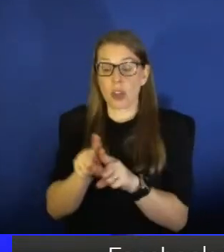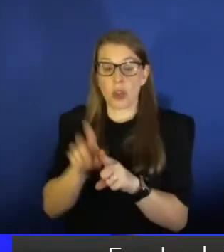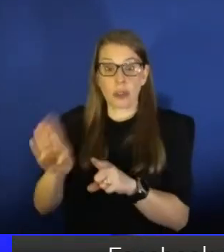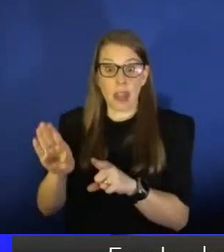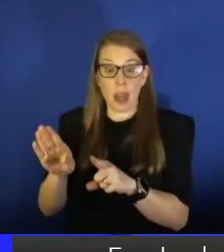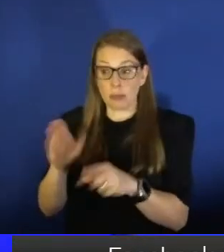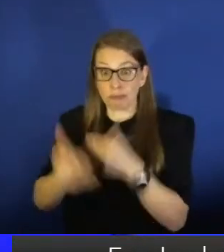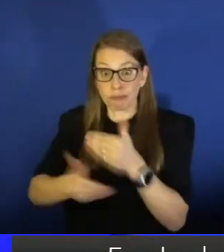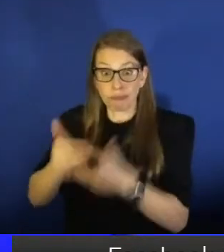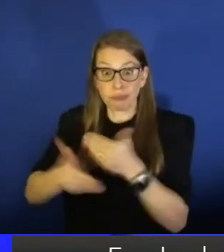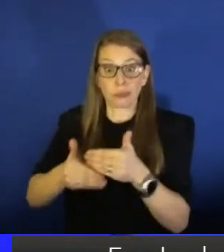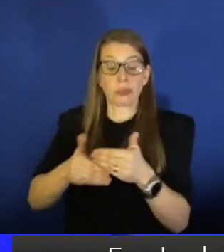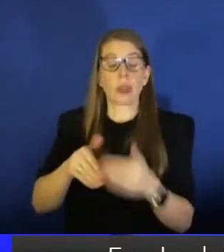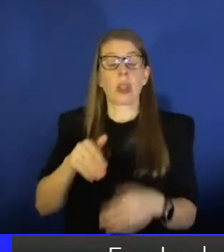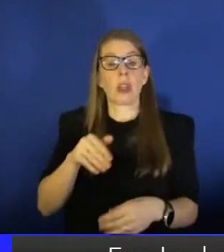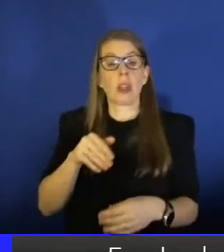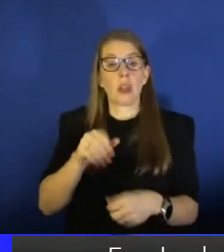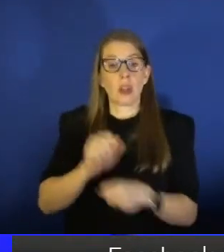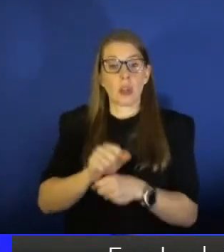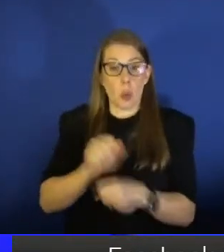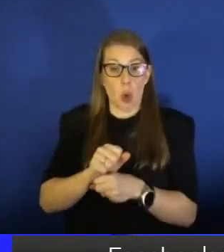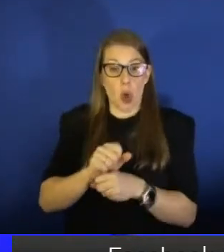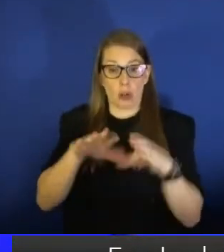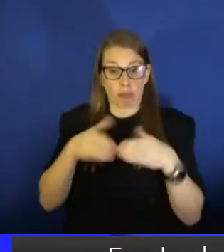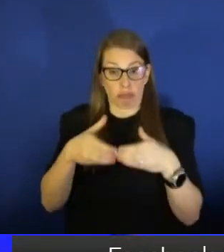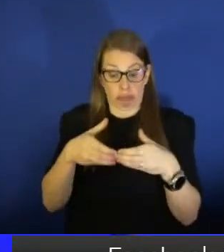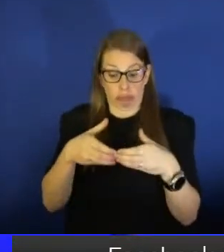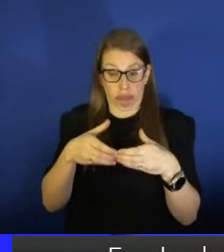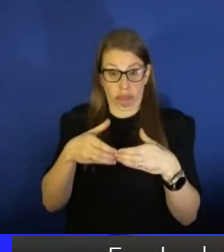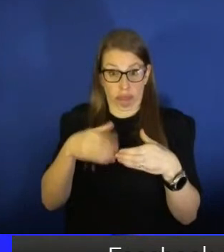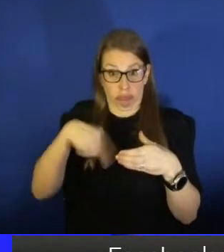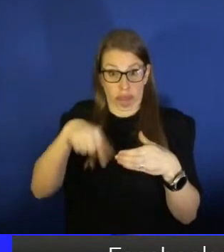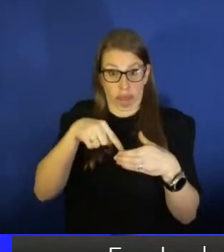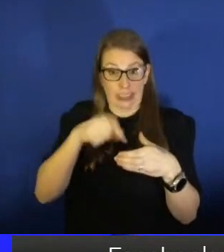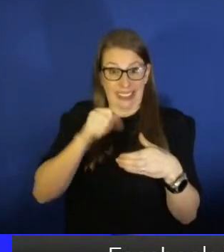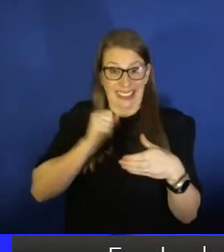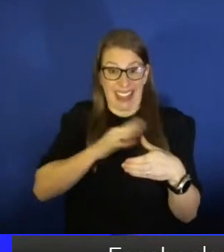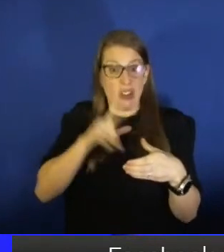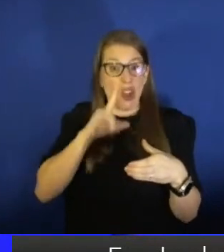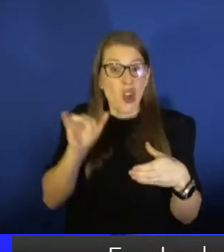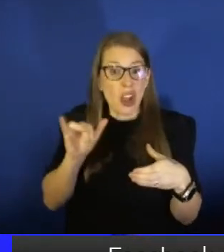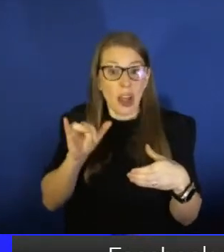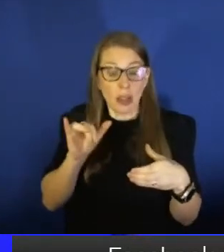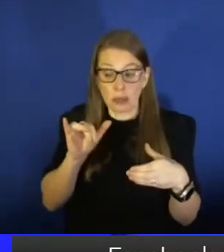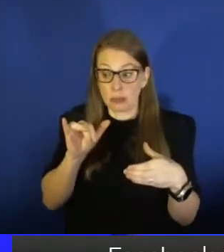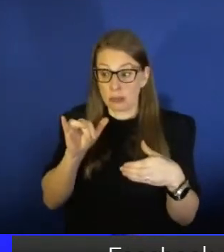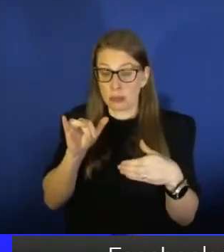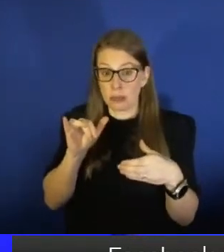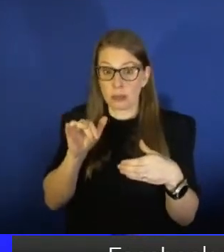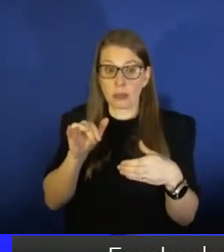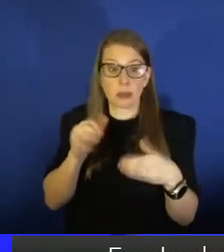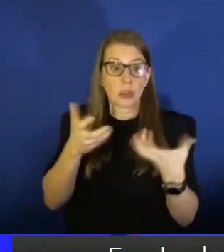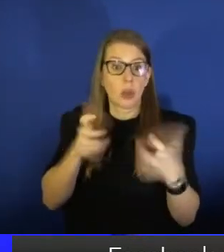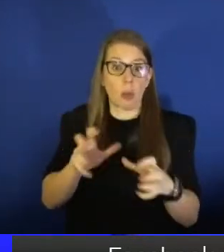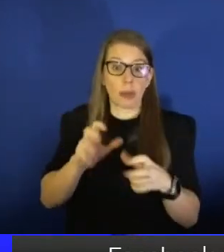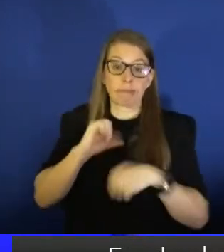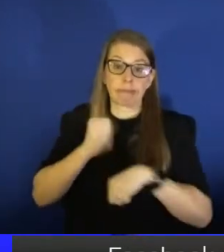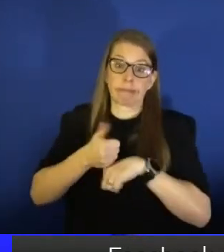workforce look like? And maybe we could do that without creating a task force every 10 years to do that